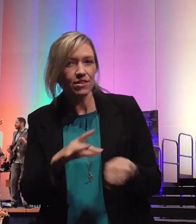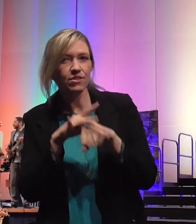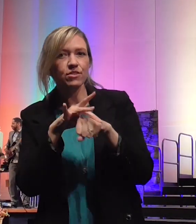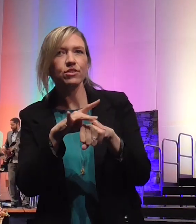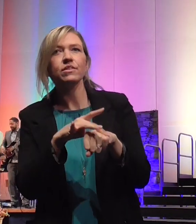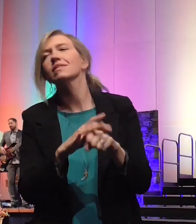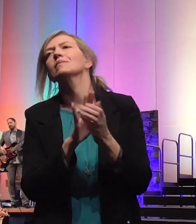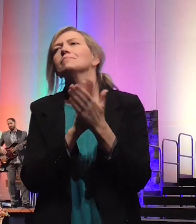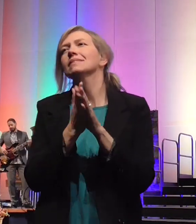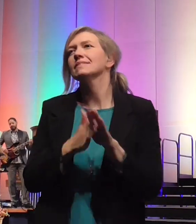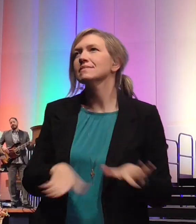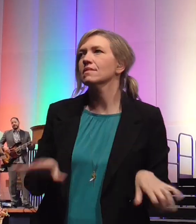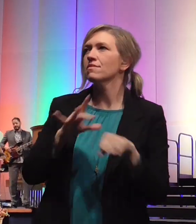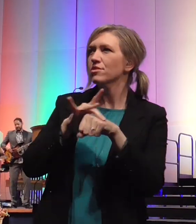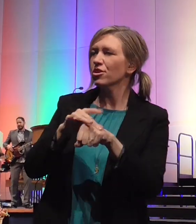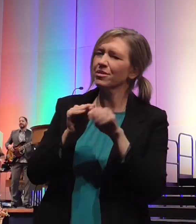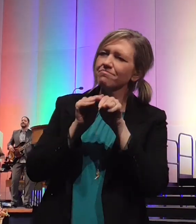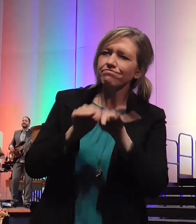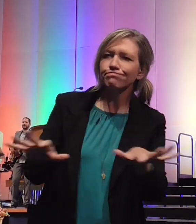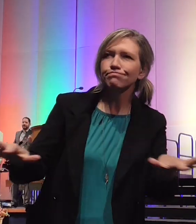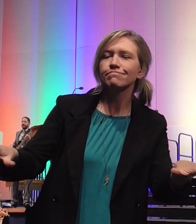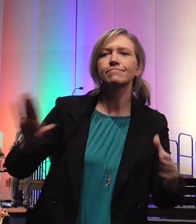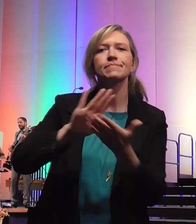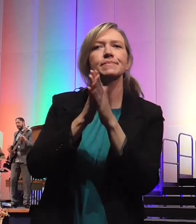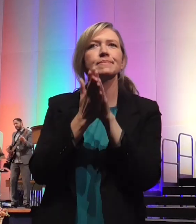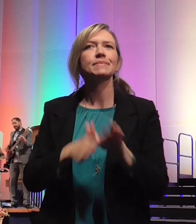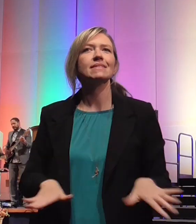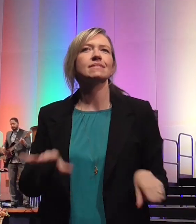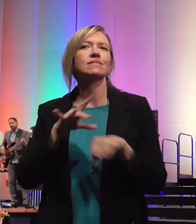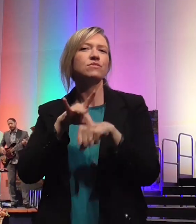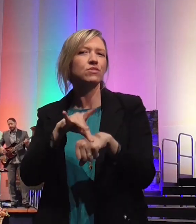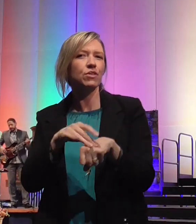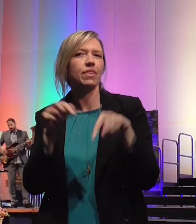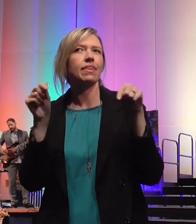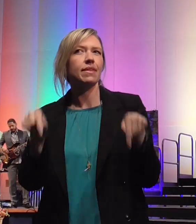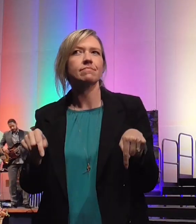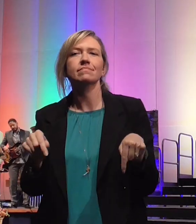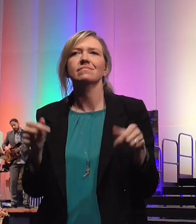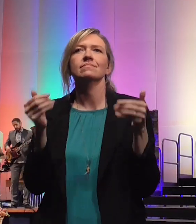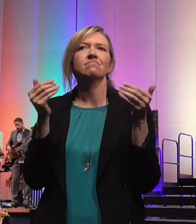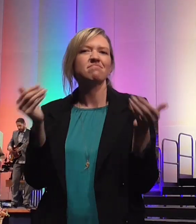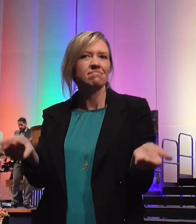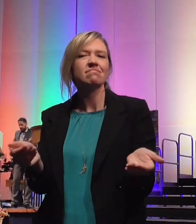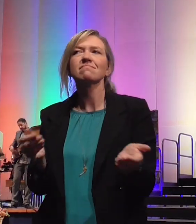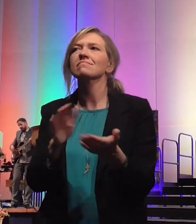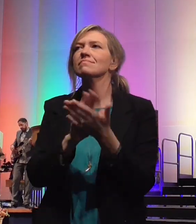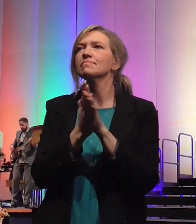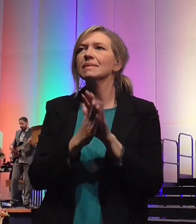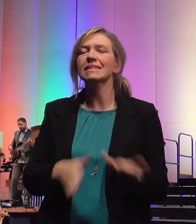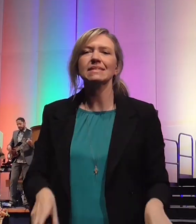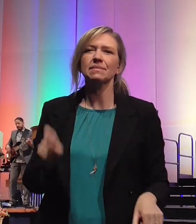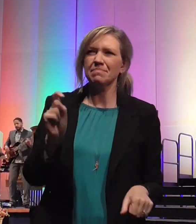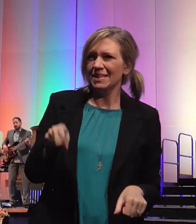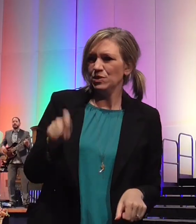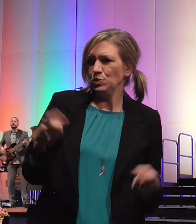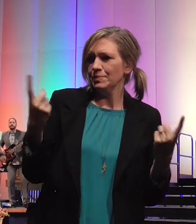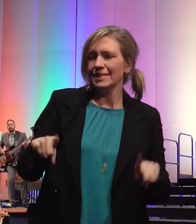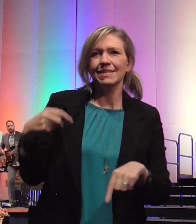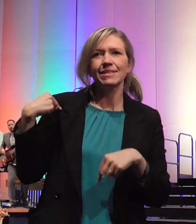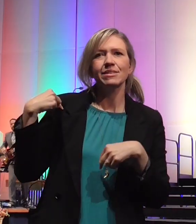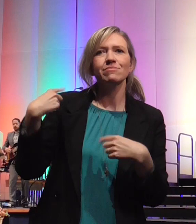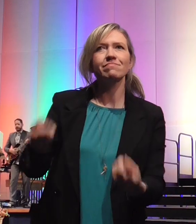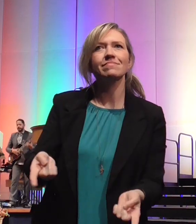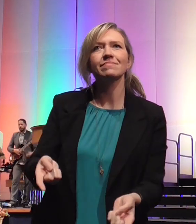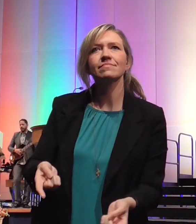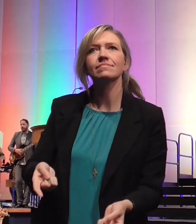on earth, peace on earth, peace on earth. Let there be peace on earth, peace on earth. The peace that was meant to